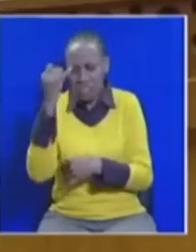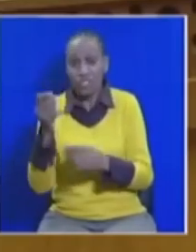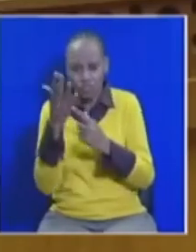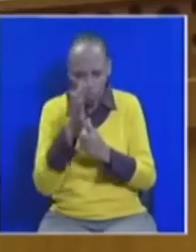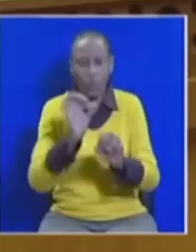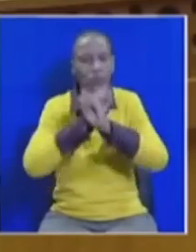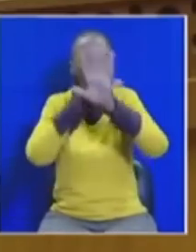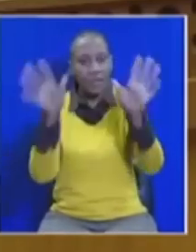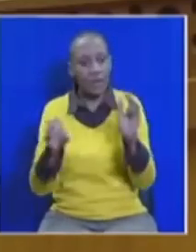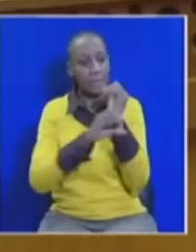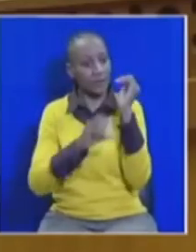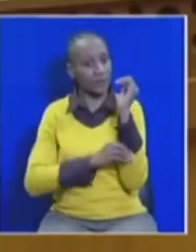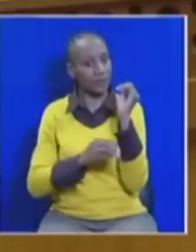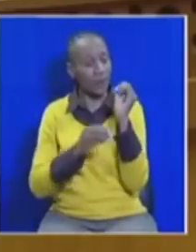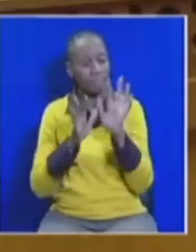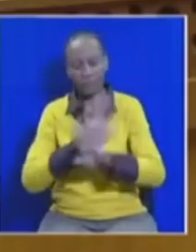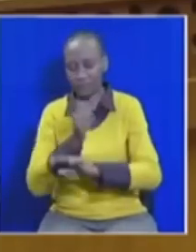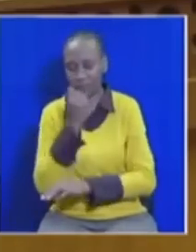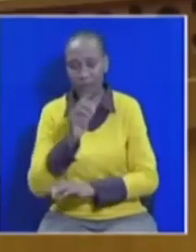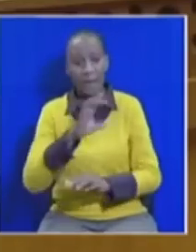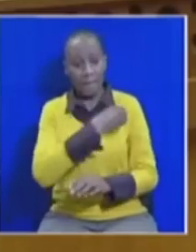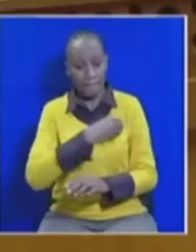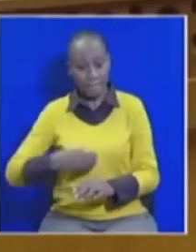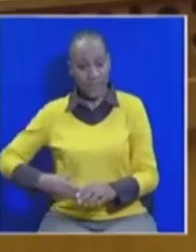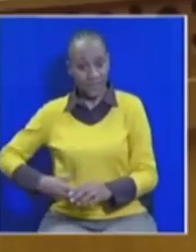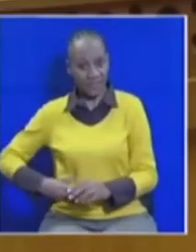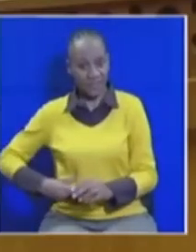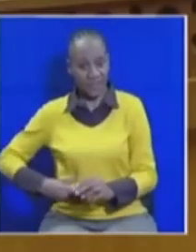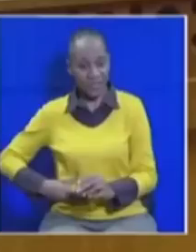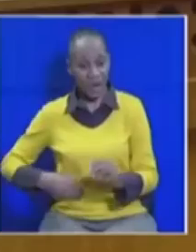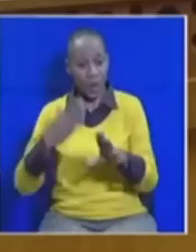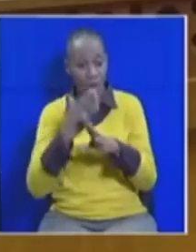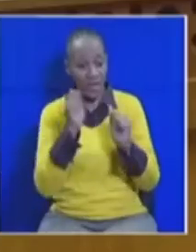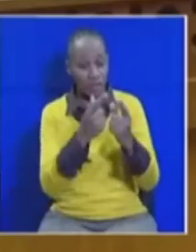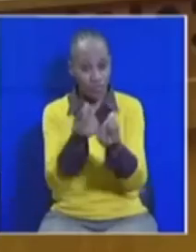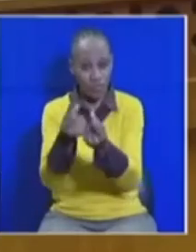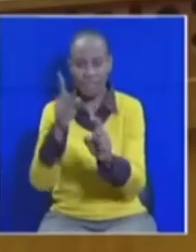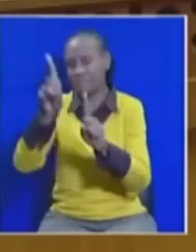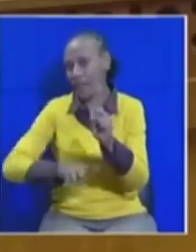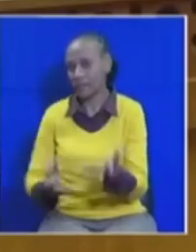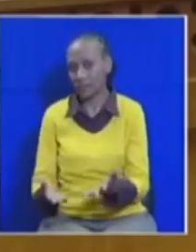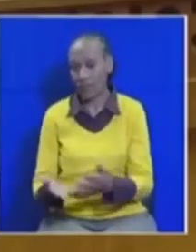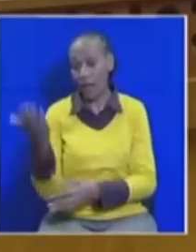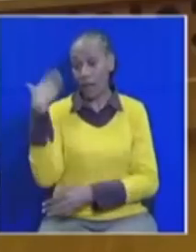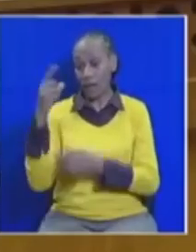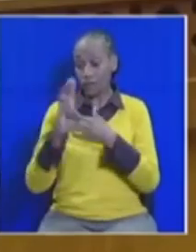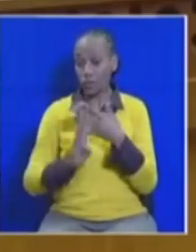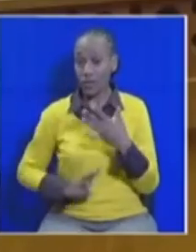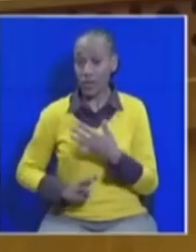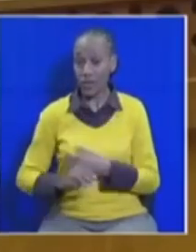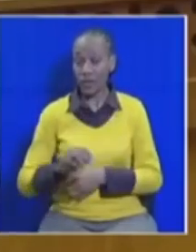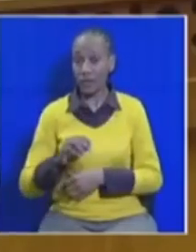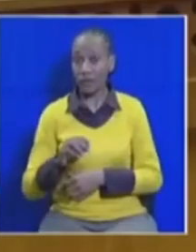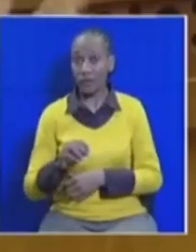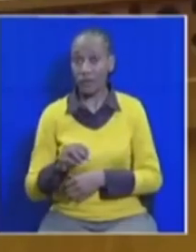oath of office. And on Friday evening, the 1st of April, South Africans across the